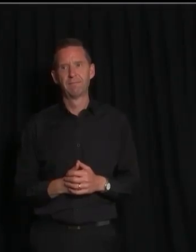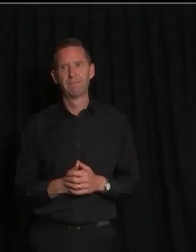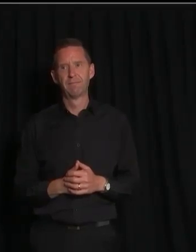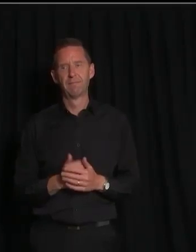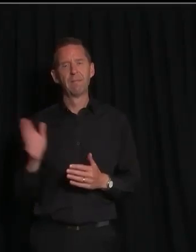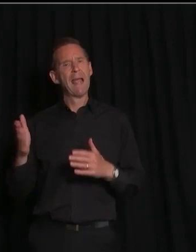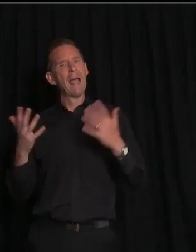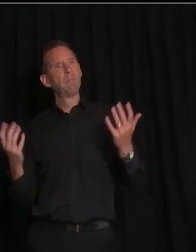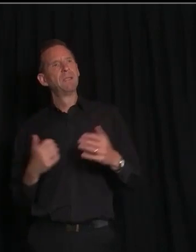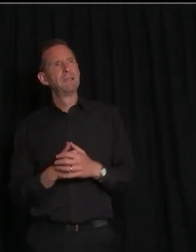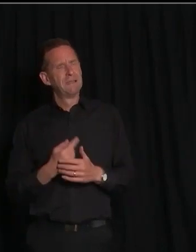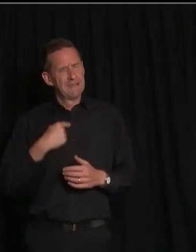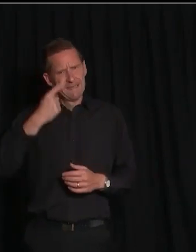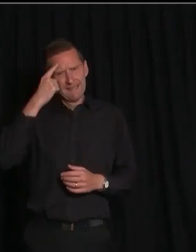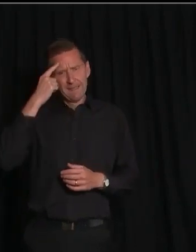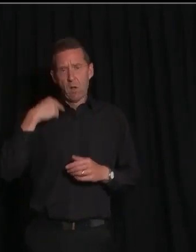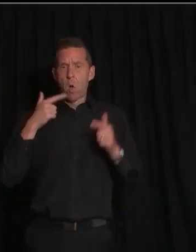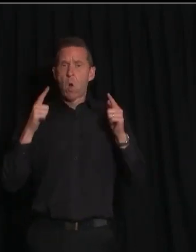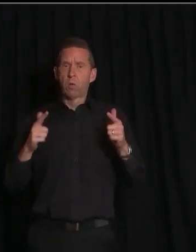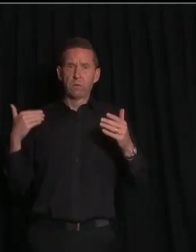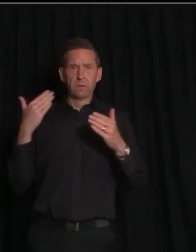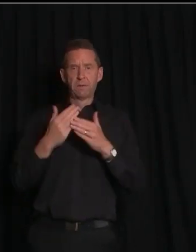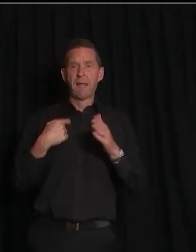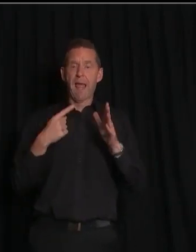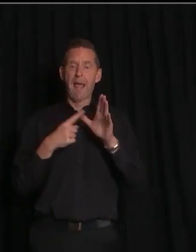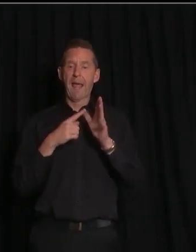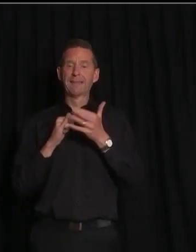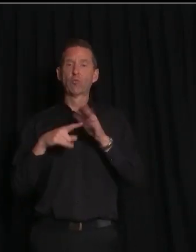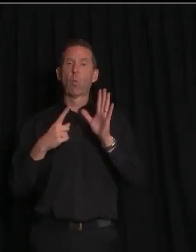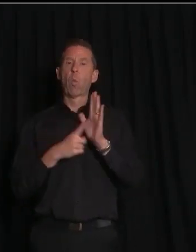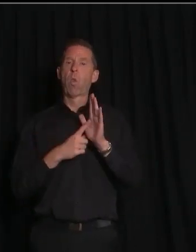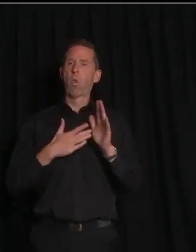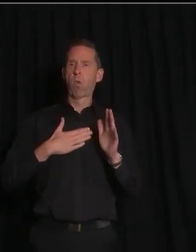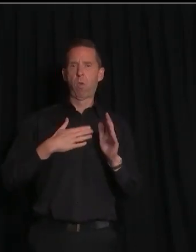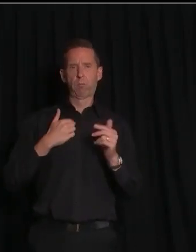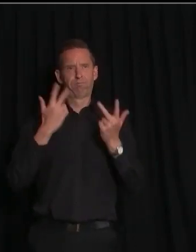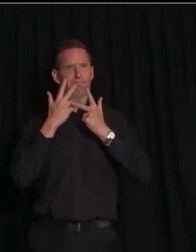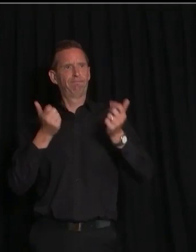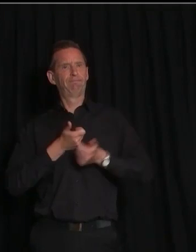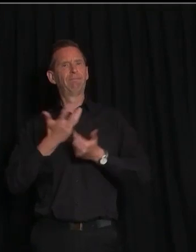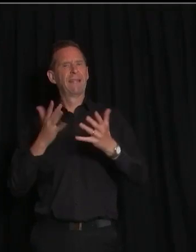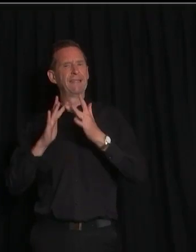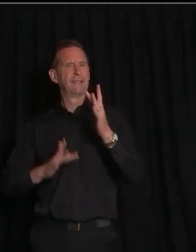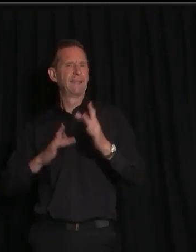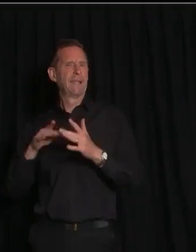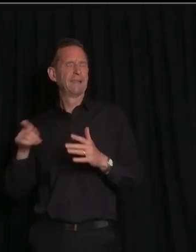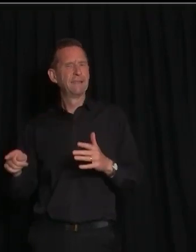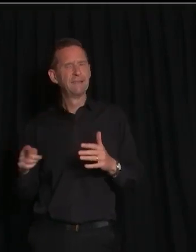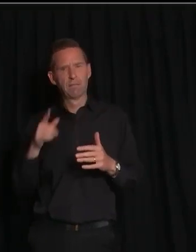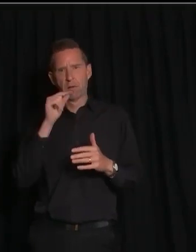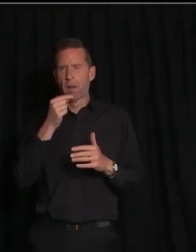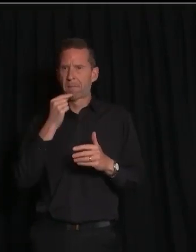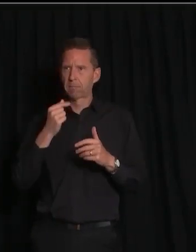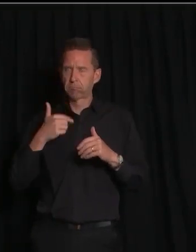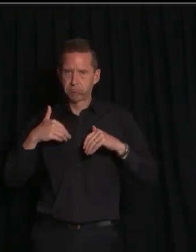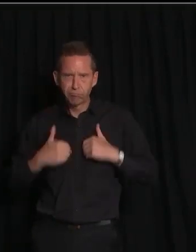I guess I spend a lot of time being asexual on the internet. Like, that's kind of my job. And it's exhausting because